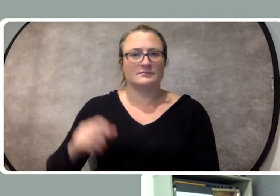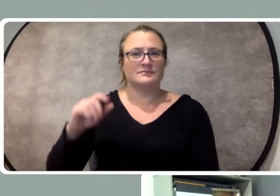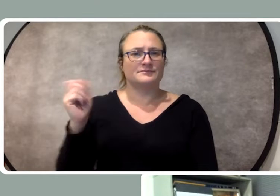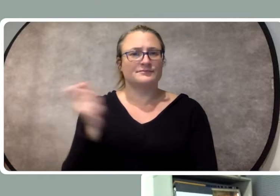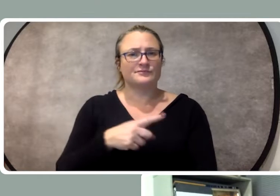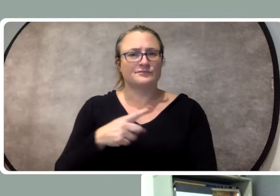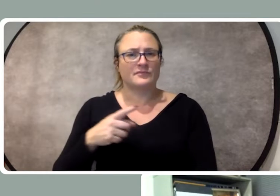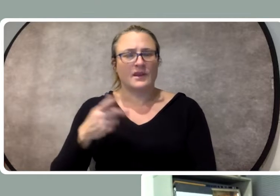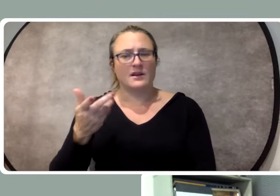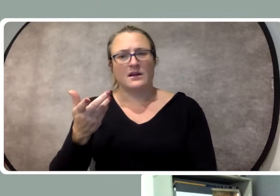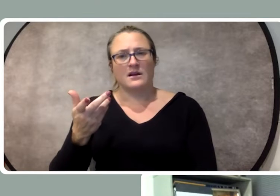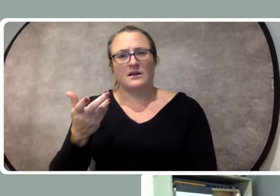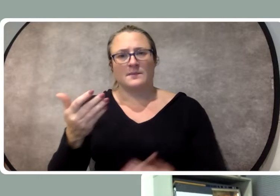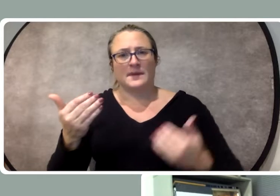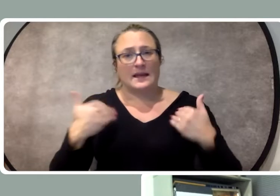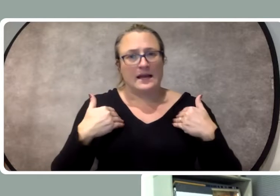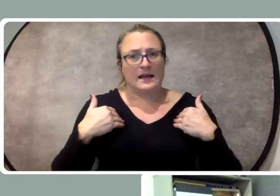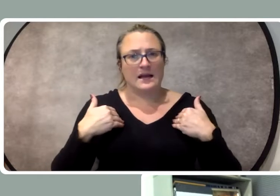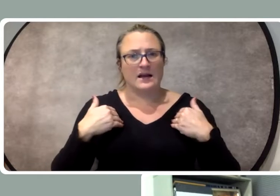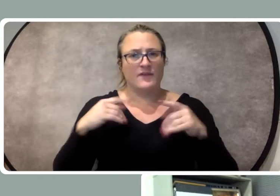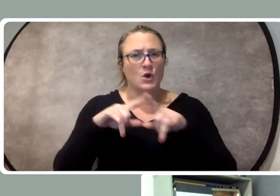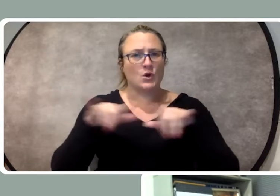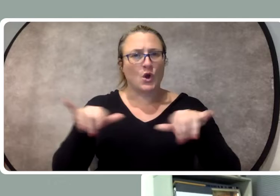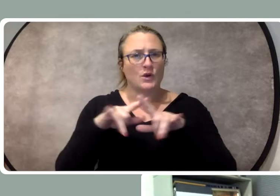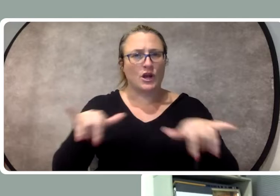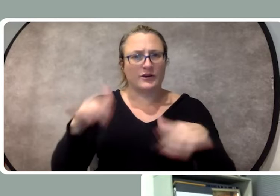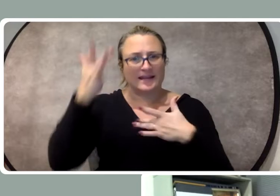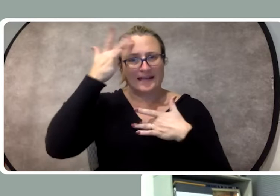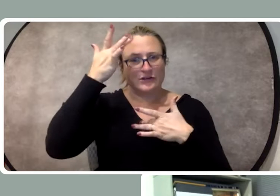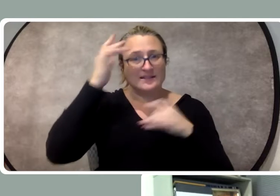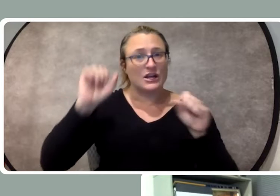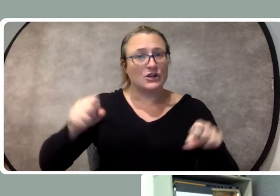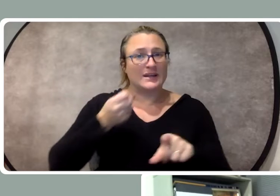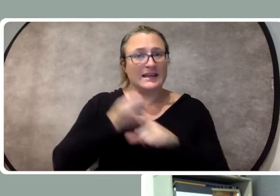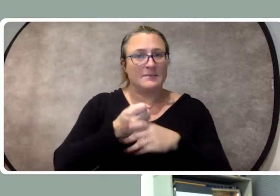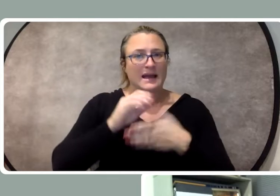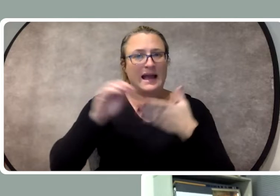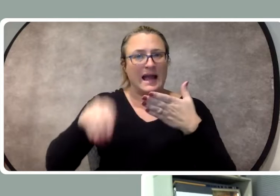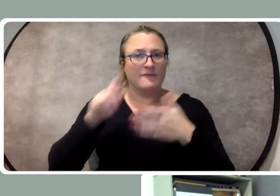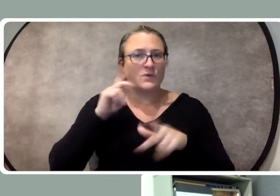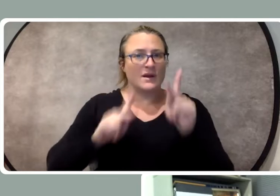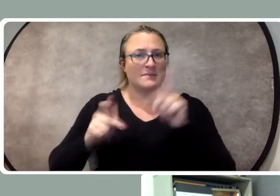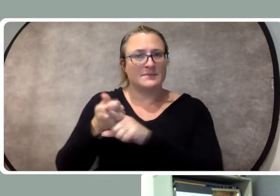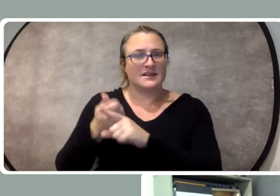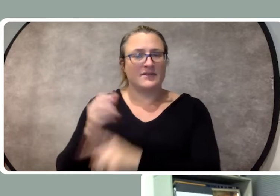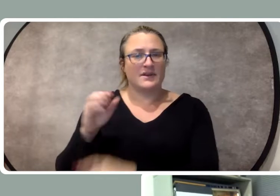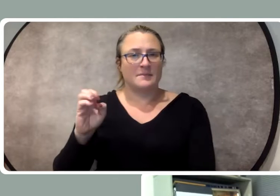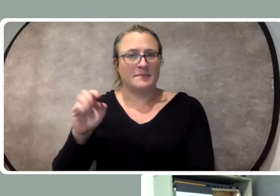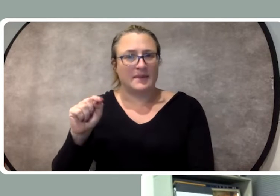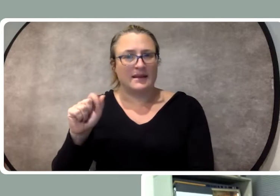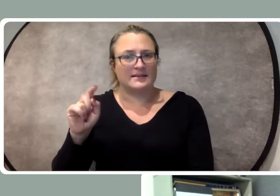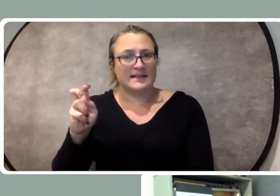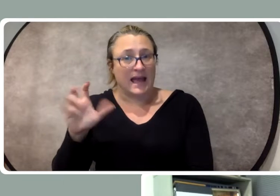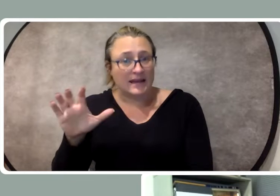asking whether there are co-occurring illnesses that impact outcomes for people with metastatic triple-negative